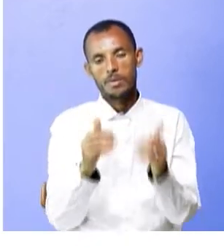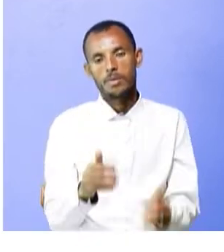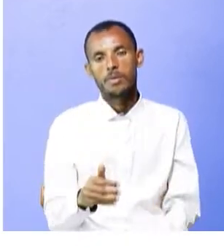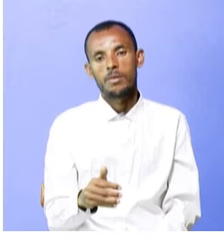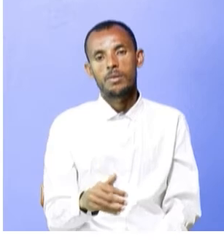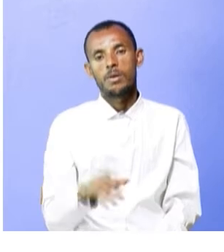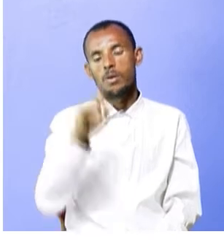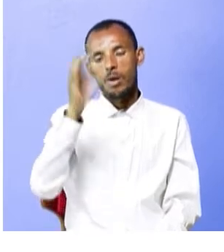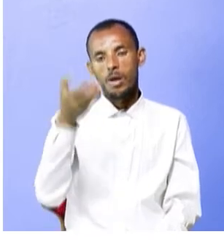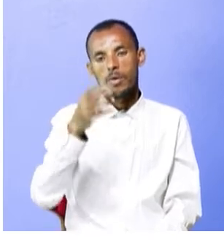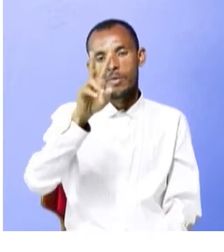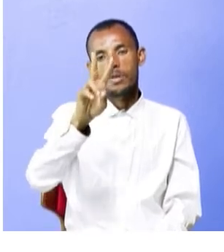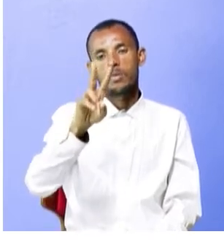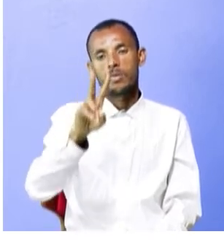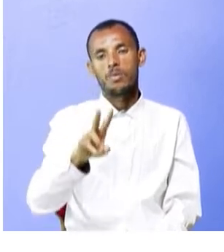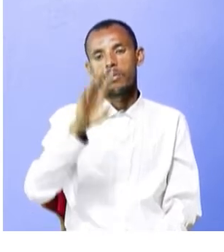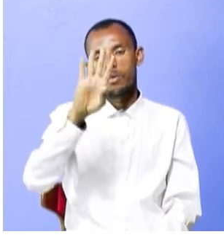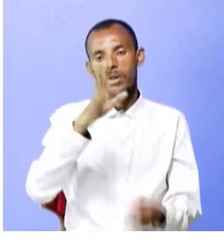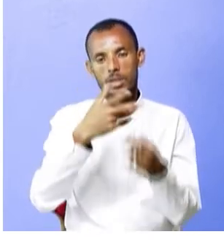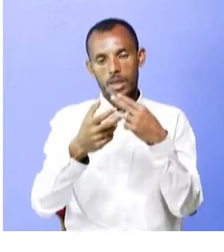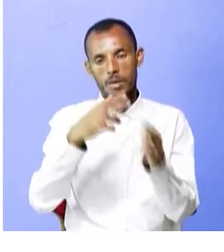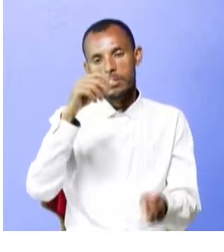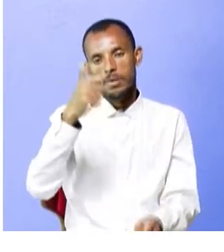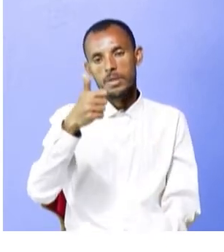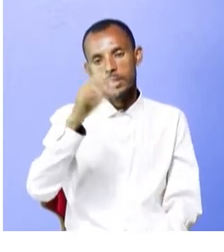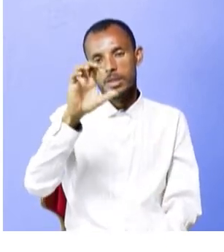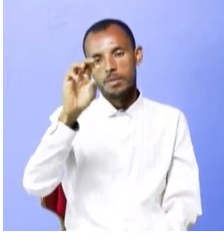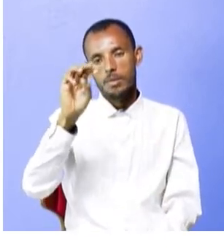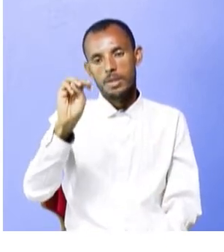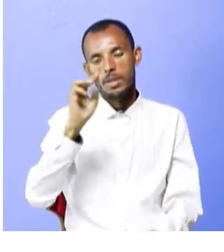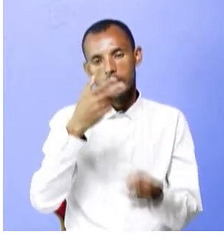becomes half of 4 times 10 centimeter